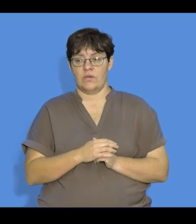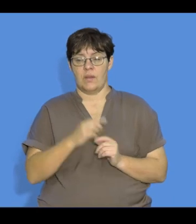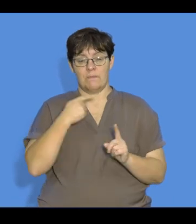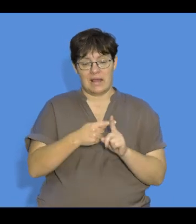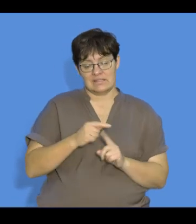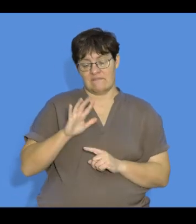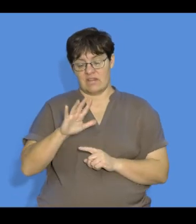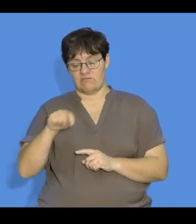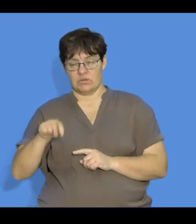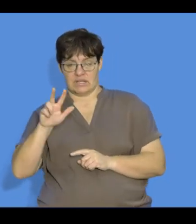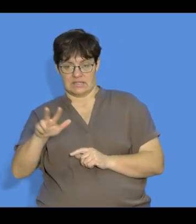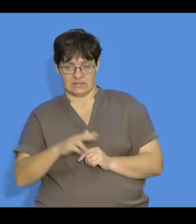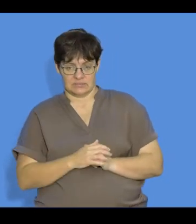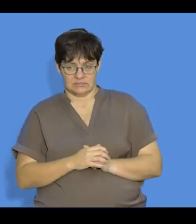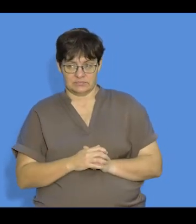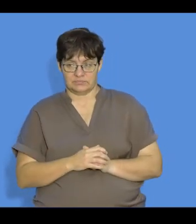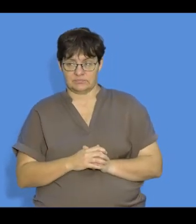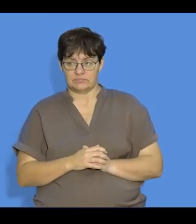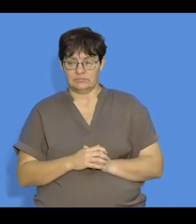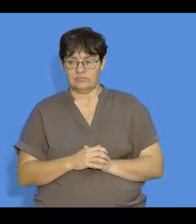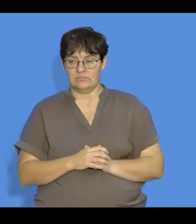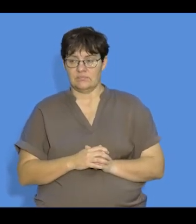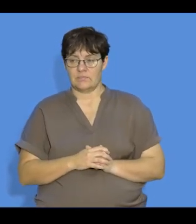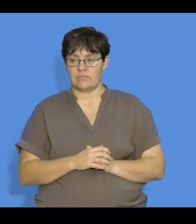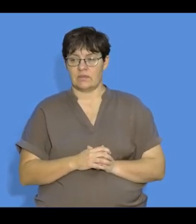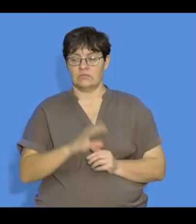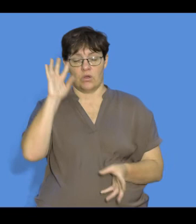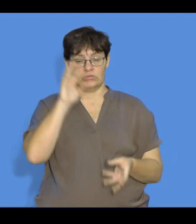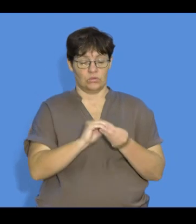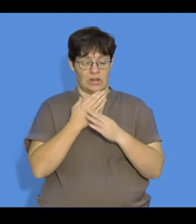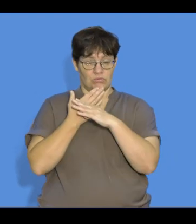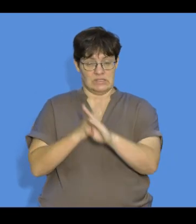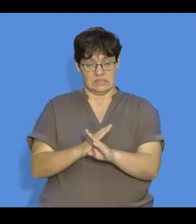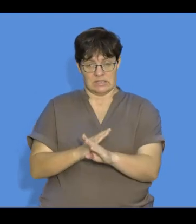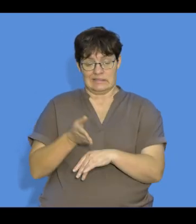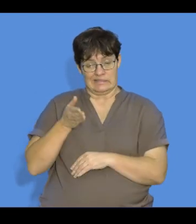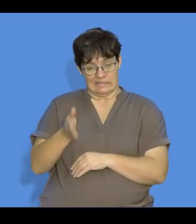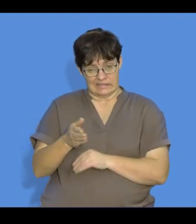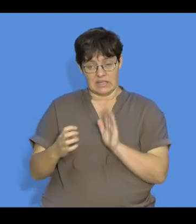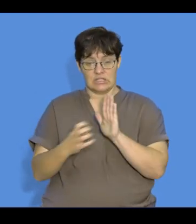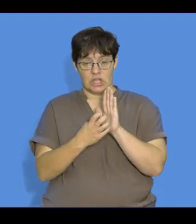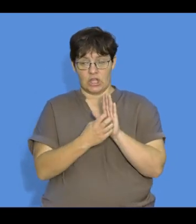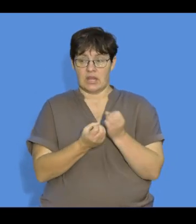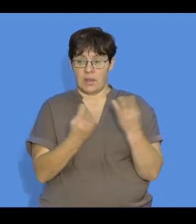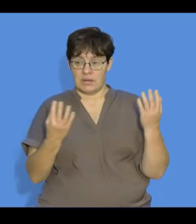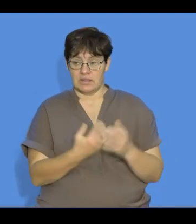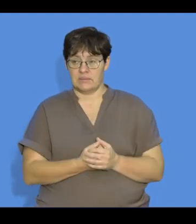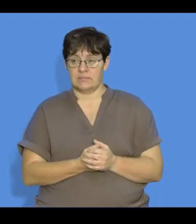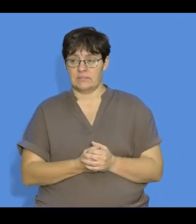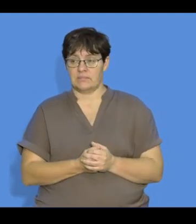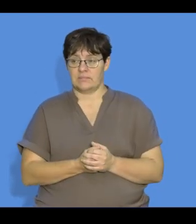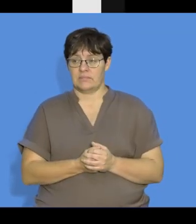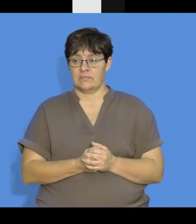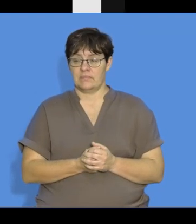okay, plus the 5.8, okay? So our total resistance in the circuit